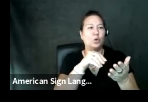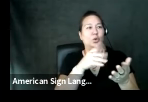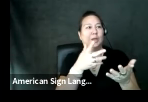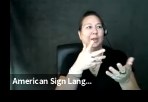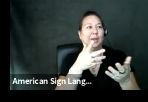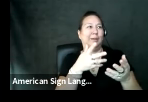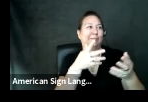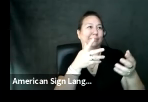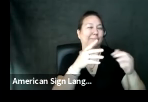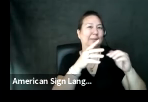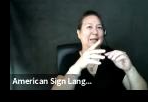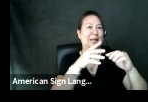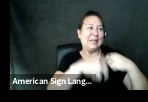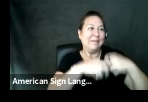disability.